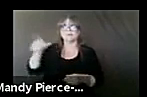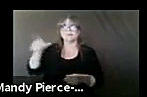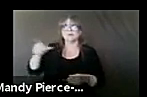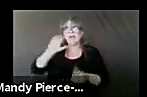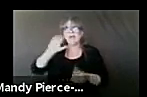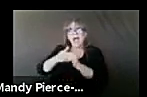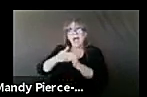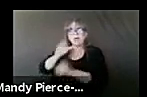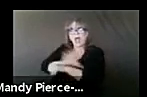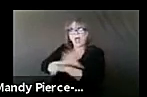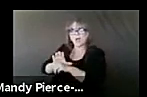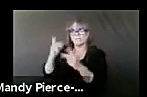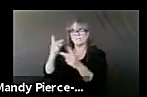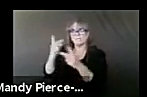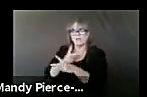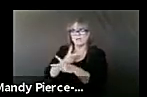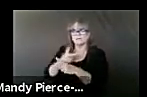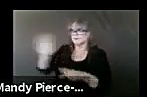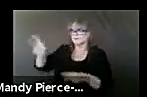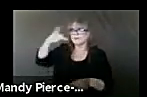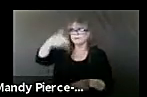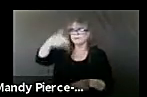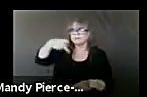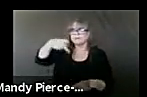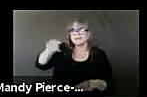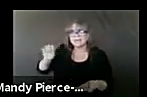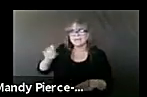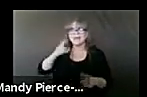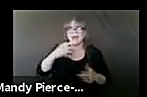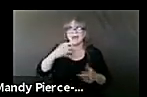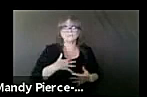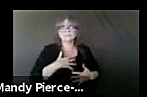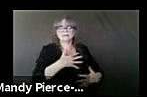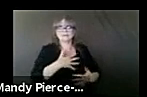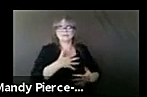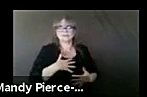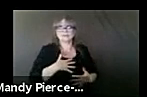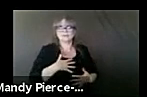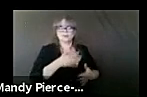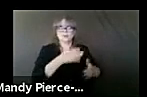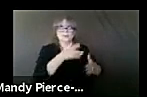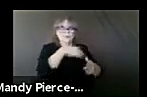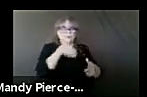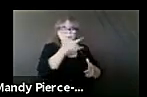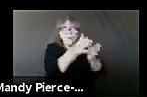clear guidance on how the state is supposed to make its request?